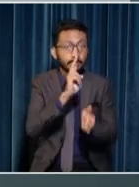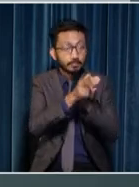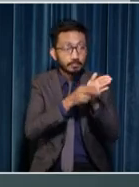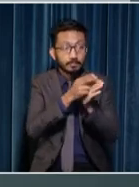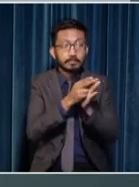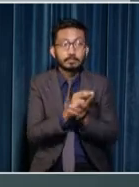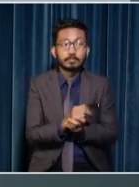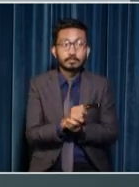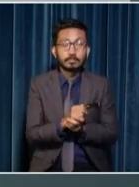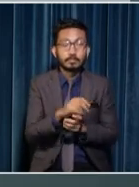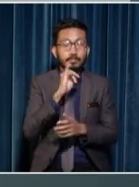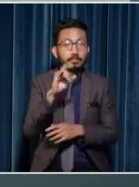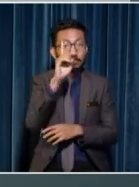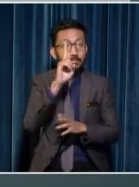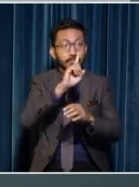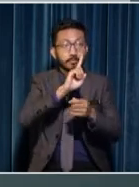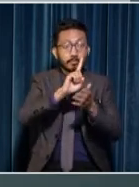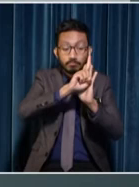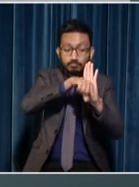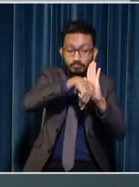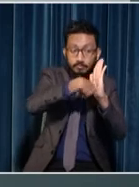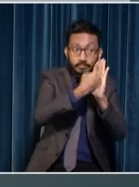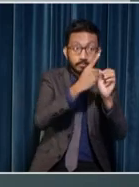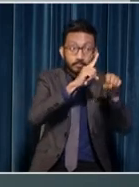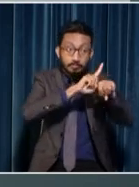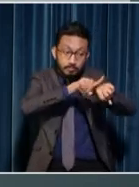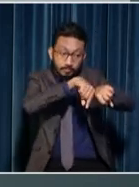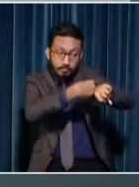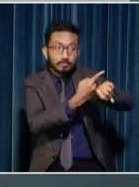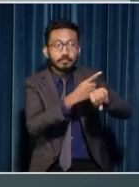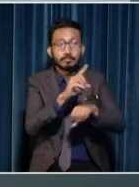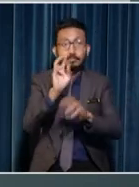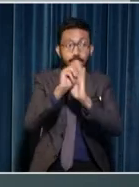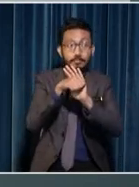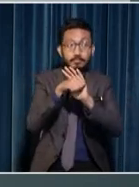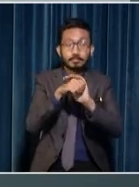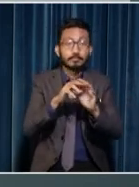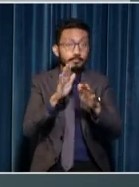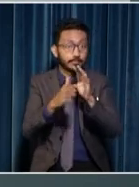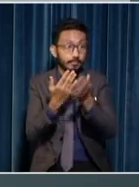1 hour is a complete circle of the minute hand.